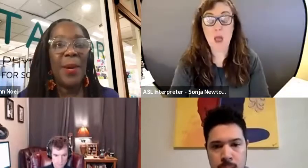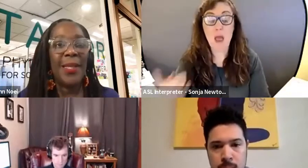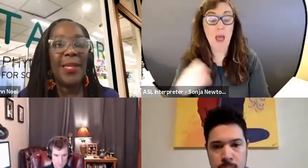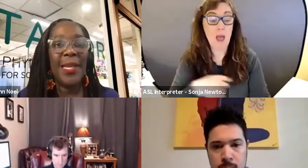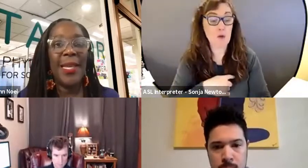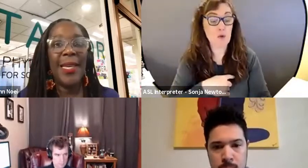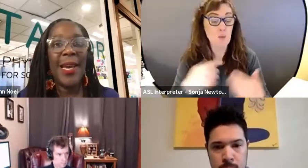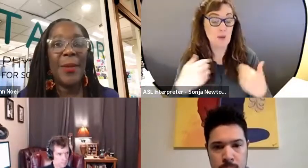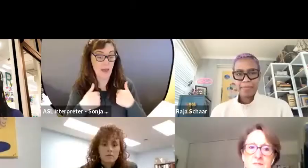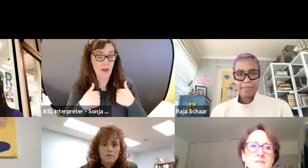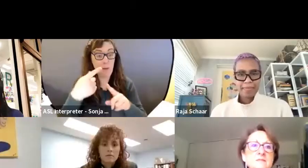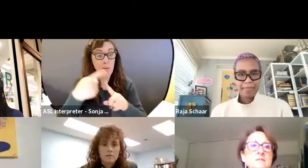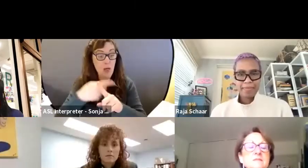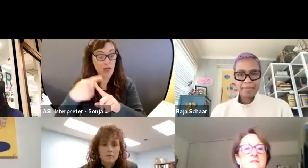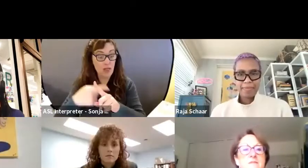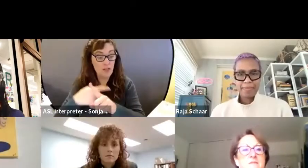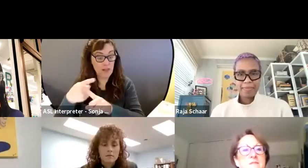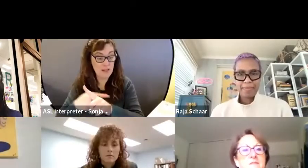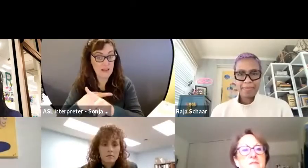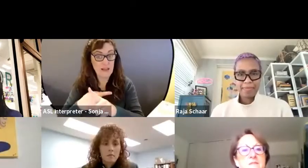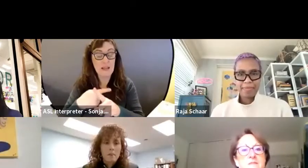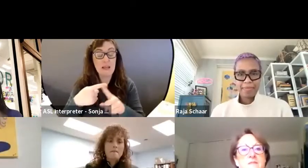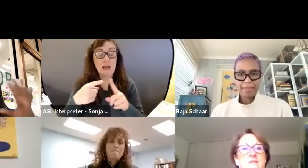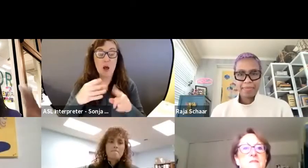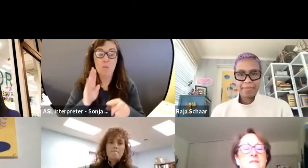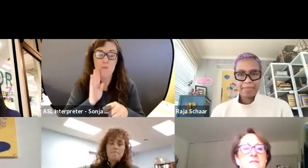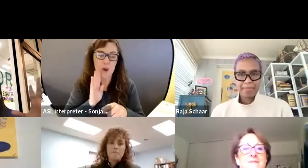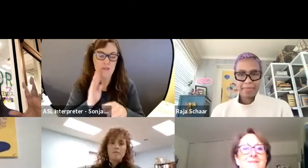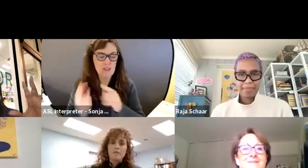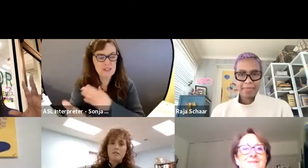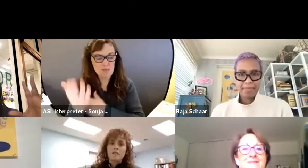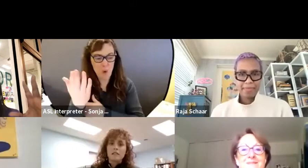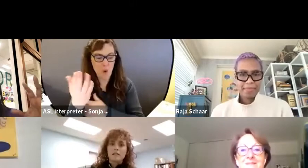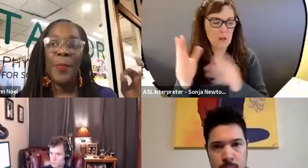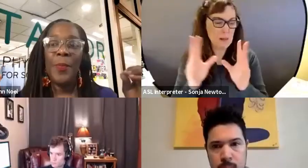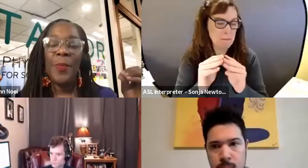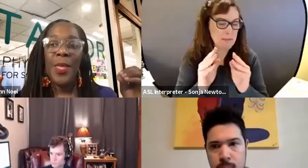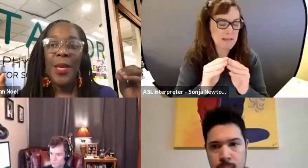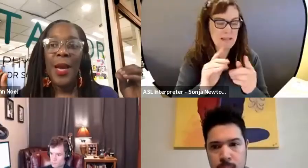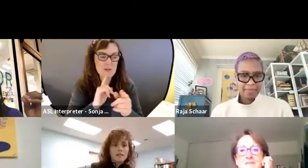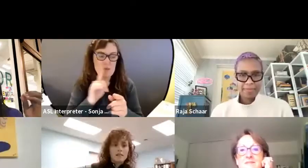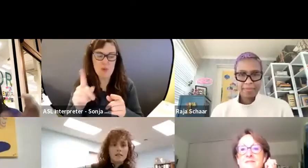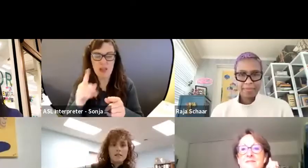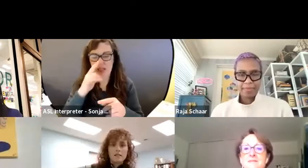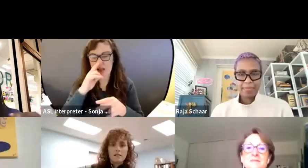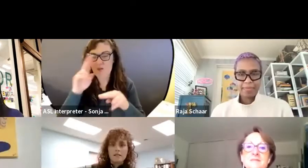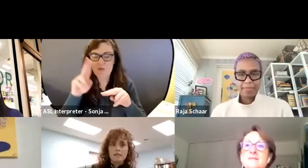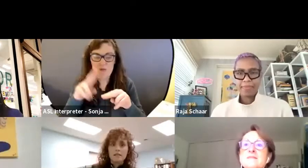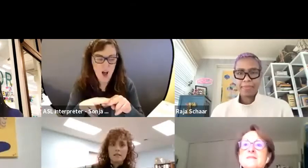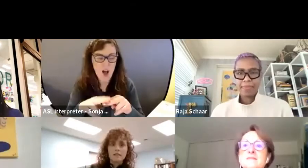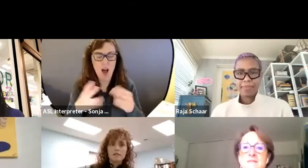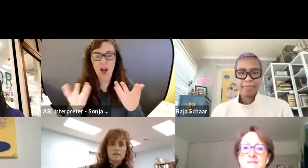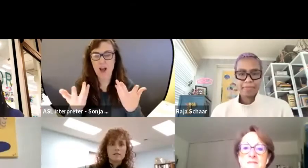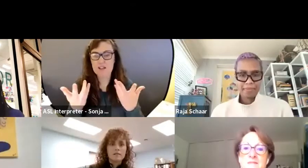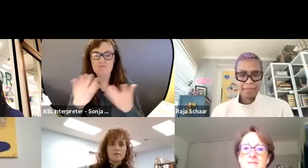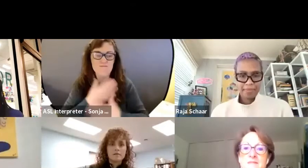these monthly design thinking breakfasts, which really are a fun, um, a nice way of